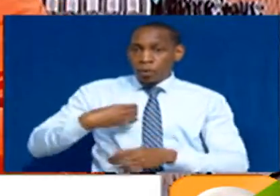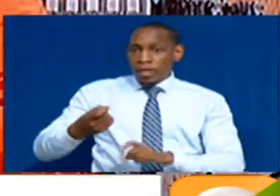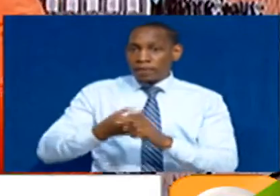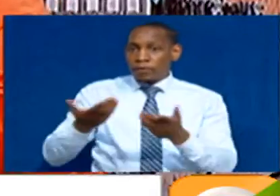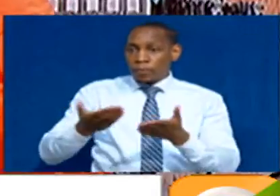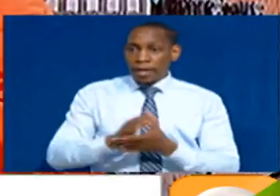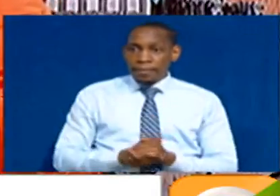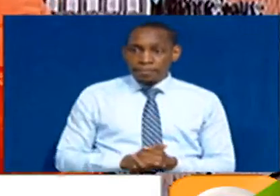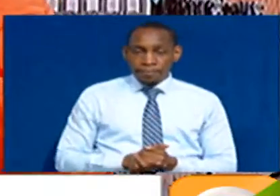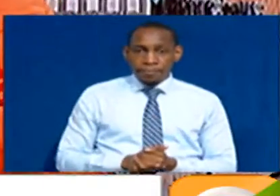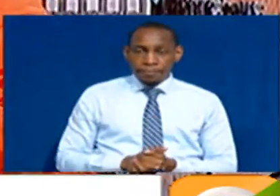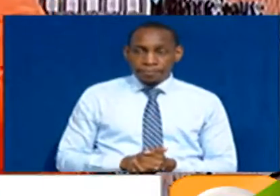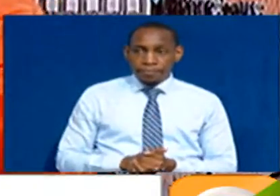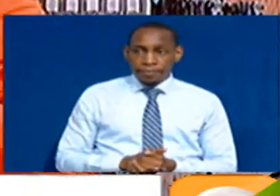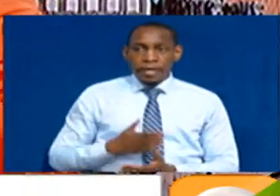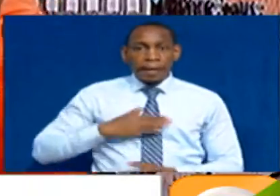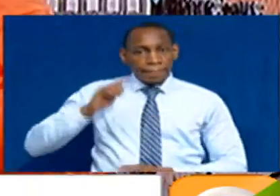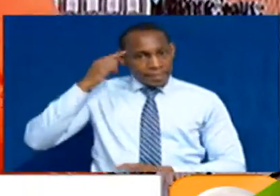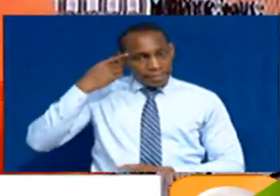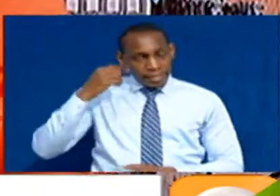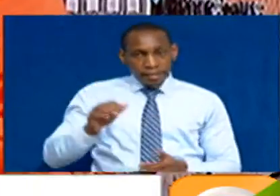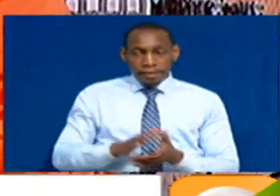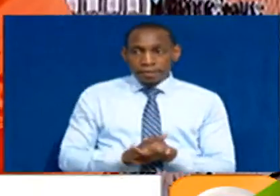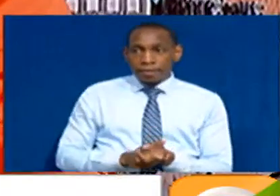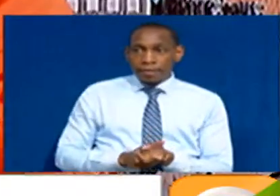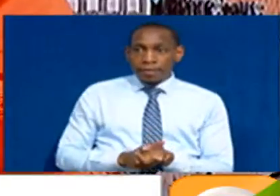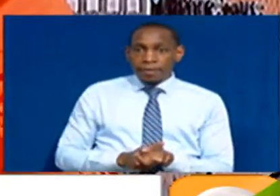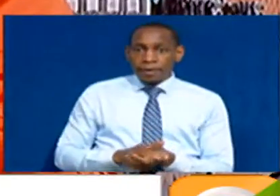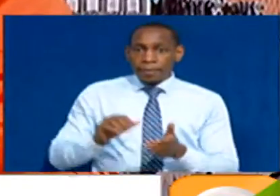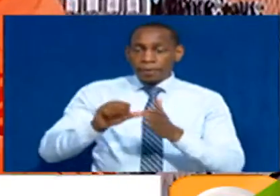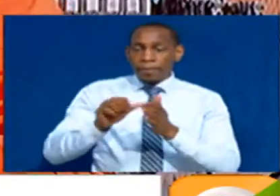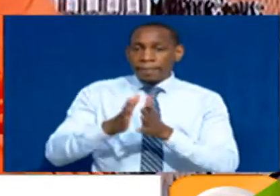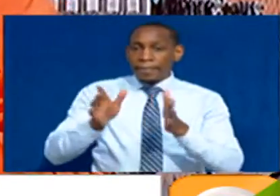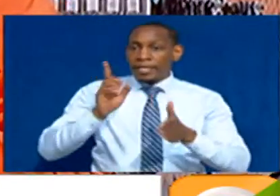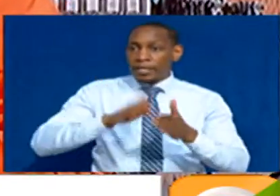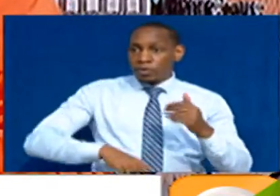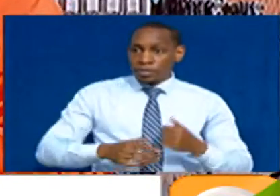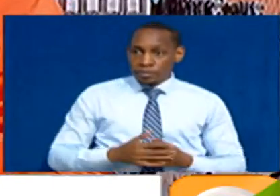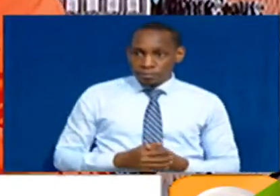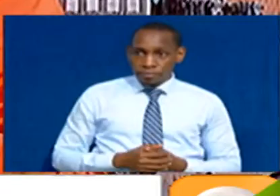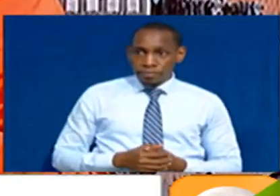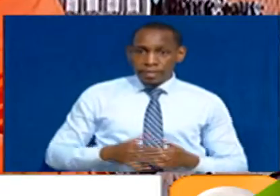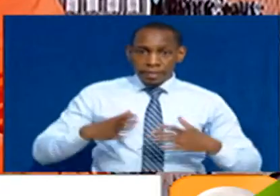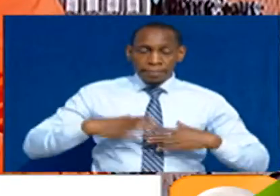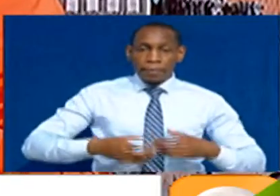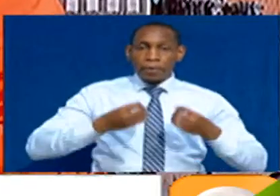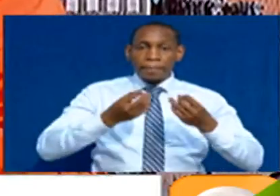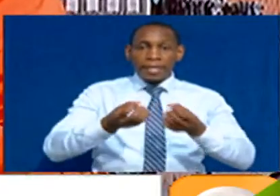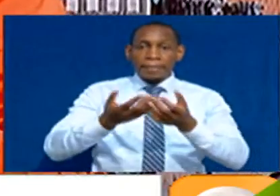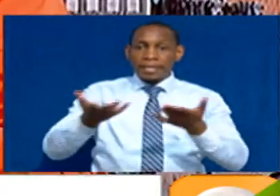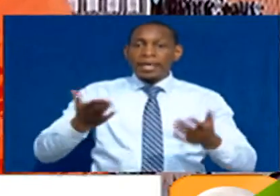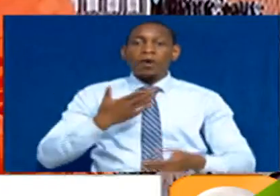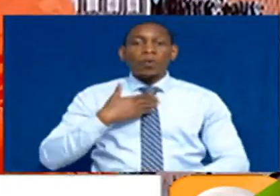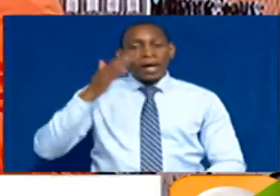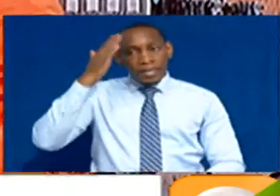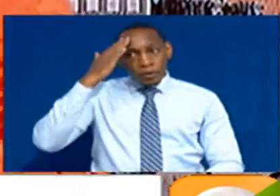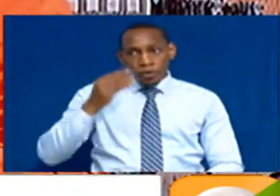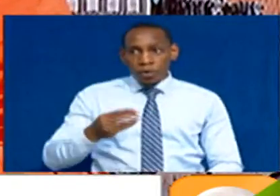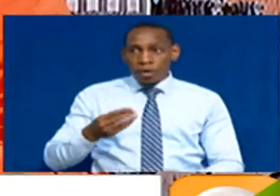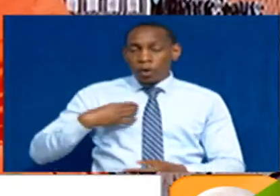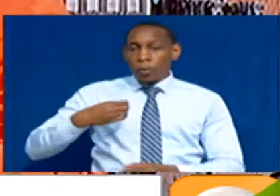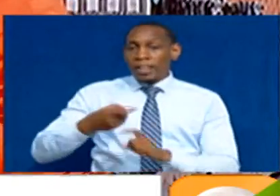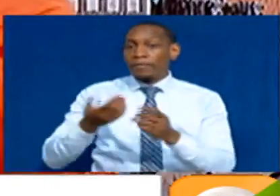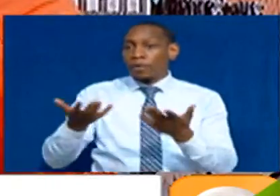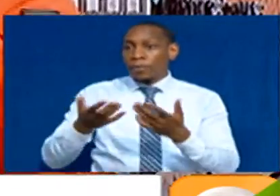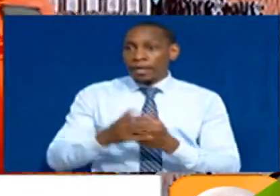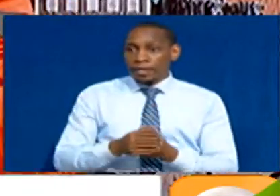think the big Pandora box here is that a lot of people want to know, where did you get that